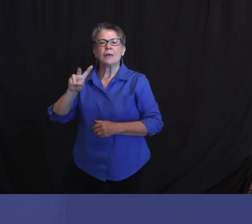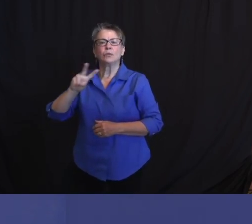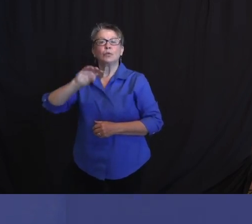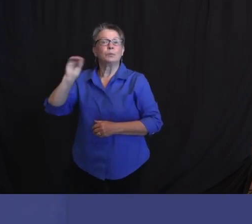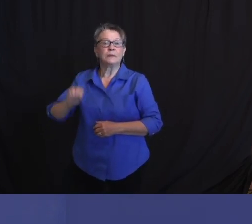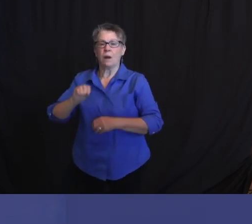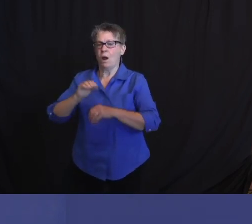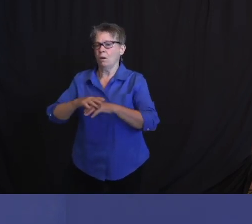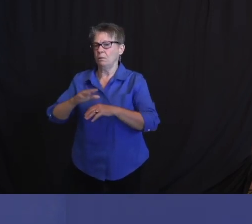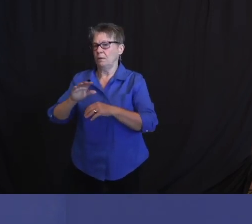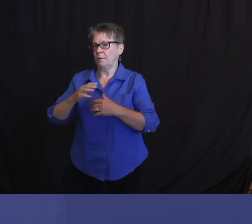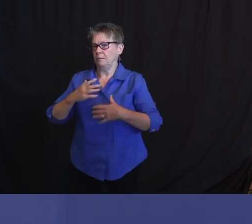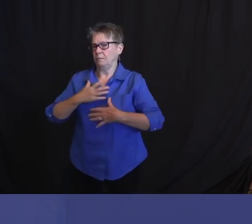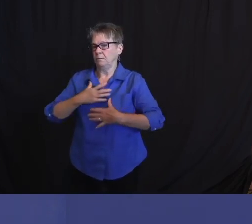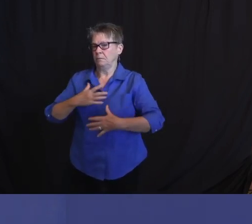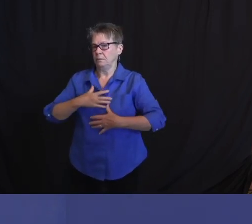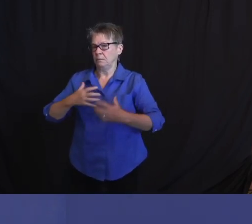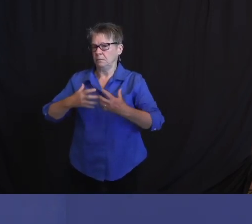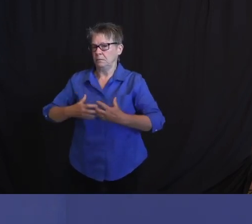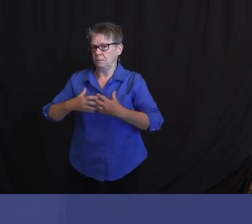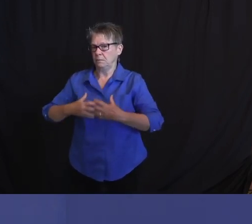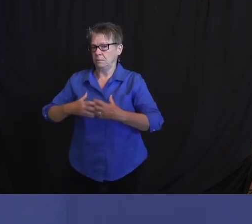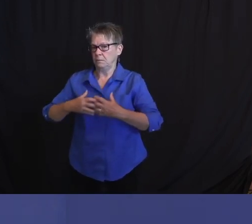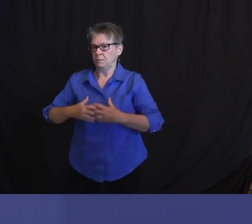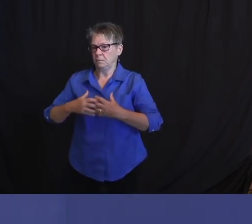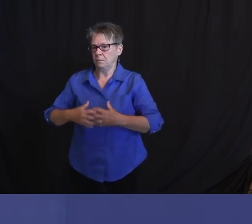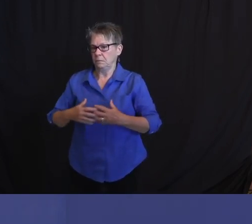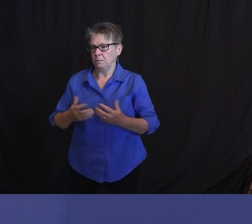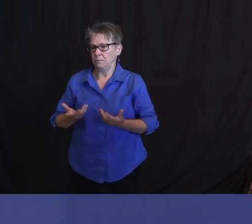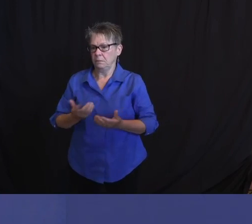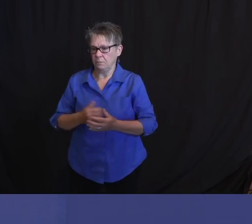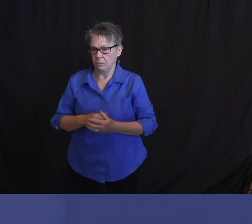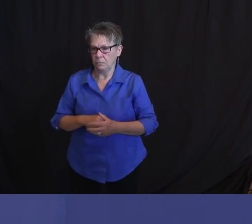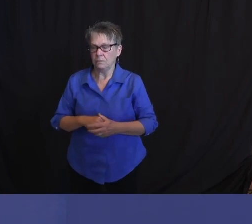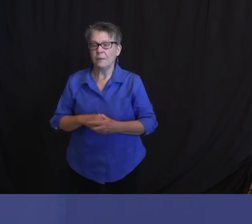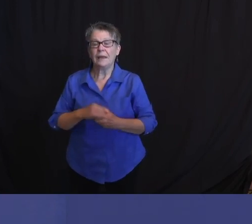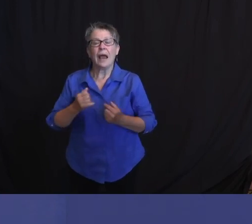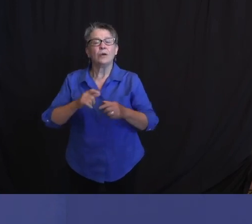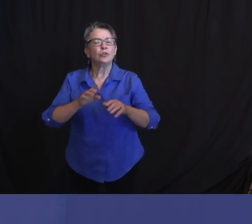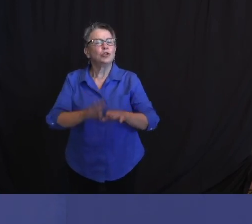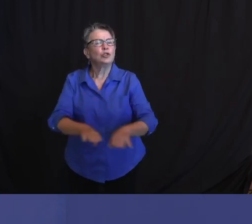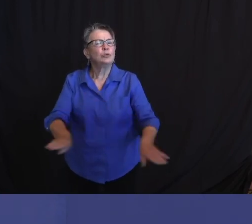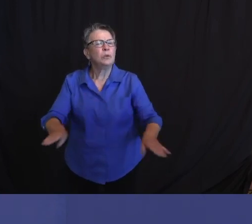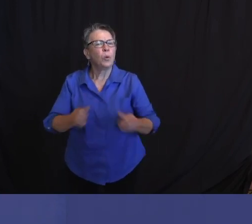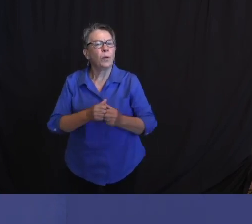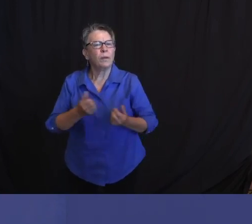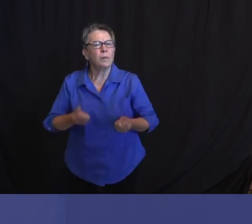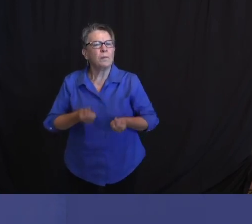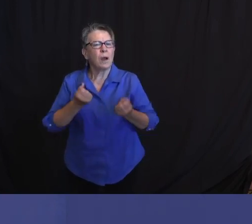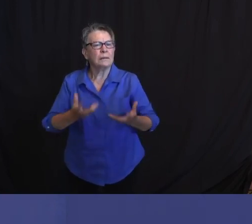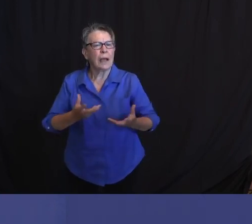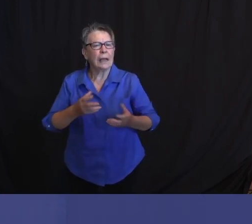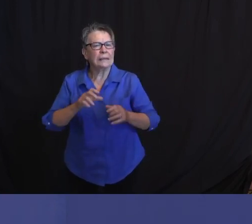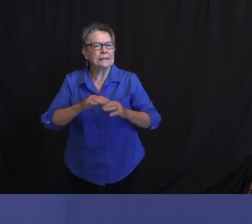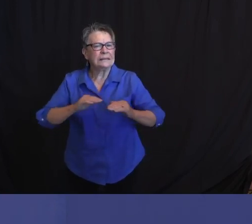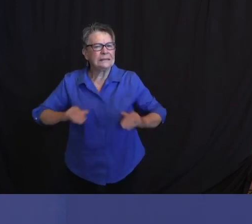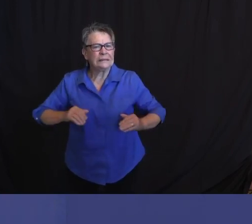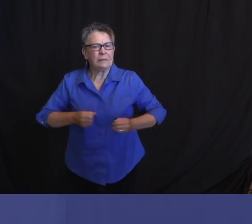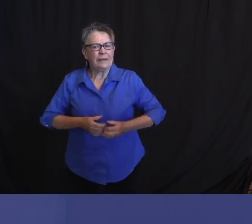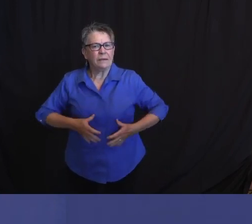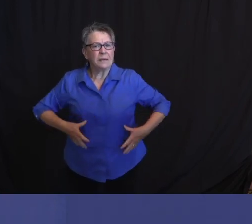Fortunately, there are no new cases of multisystem inflammatory syndrome in children. The total remains at 48 cases in our